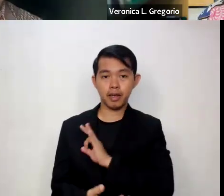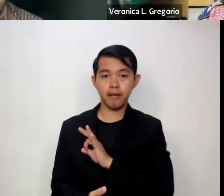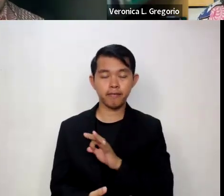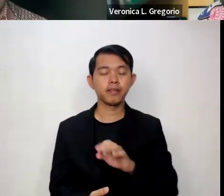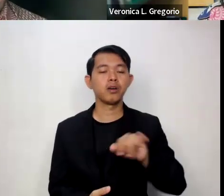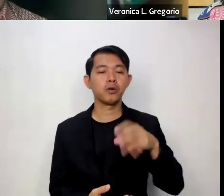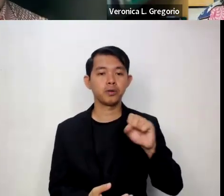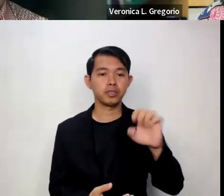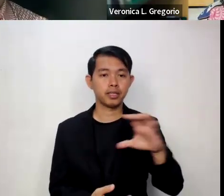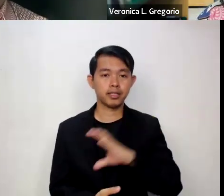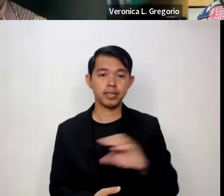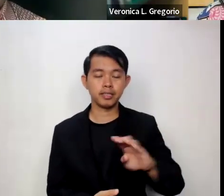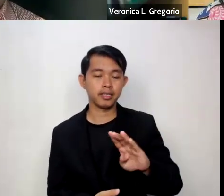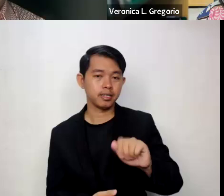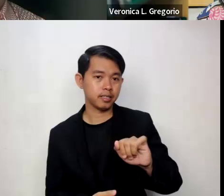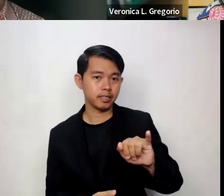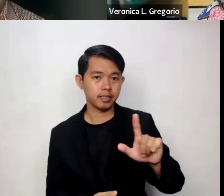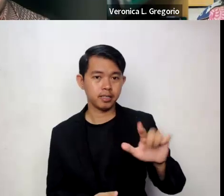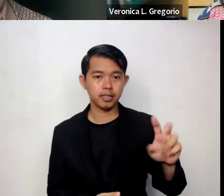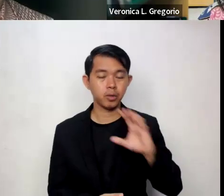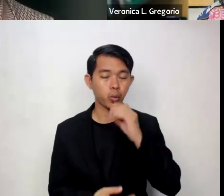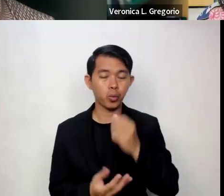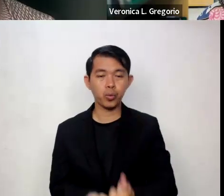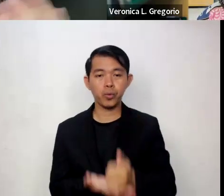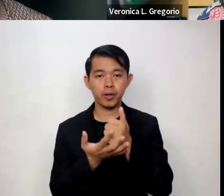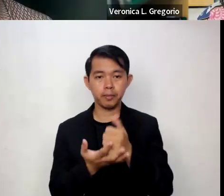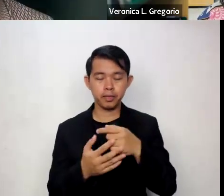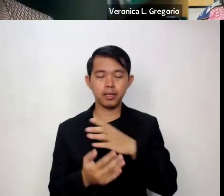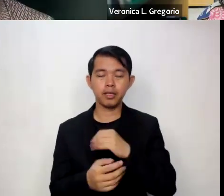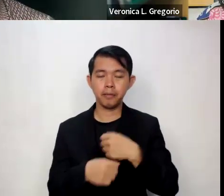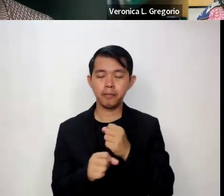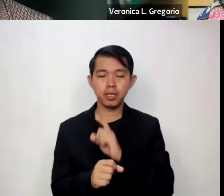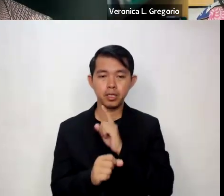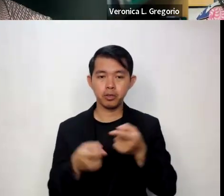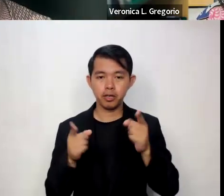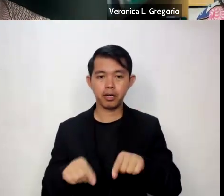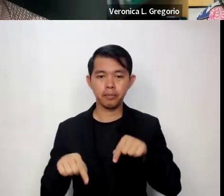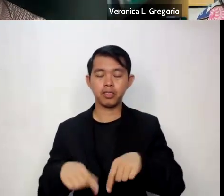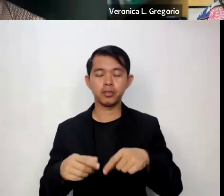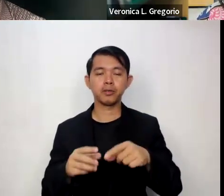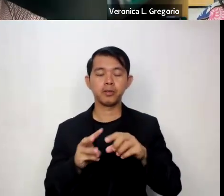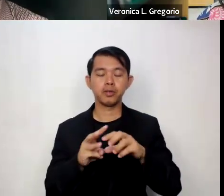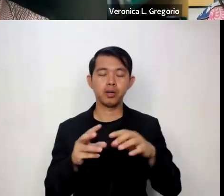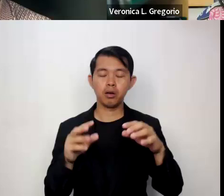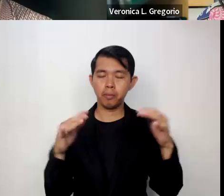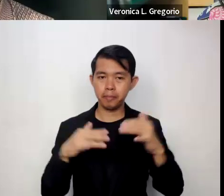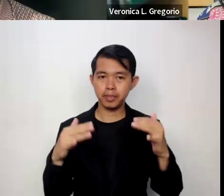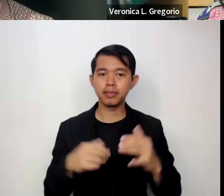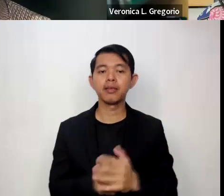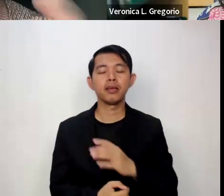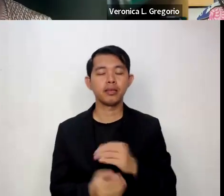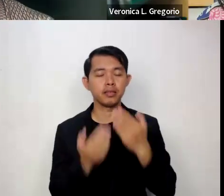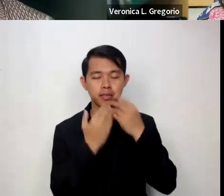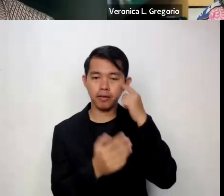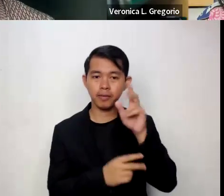for facilitating and helping make this discussion happen. No, maraming salamat din sa ating audience for making time